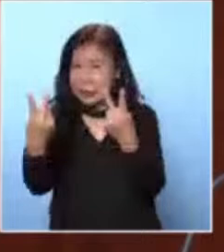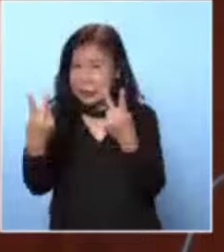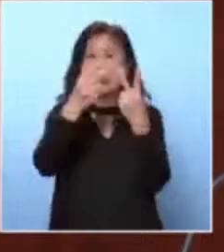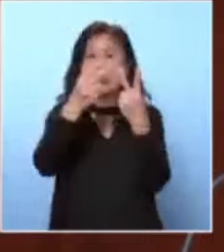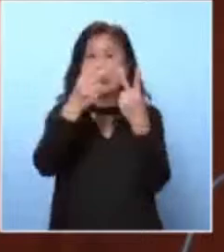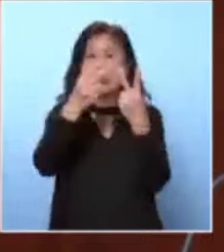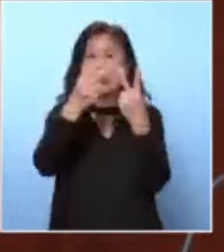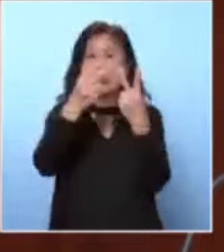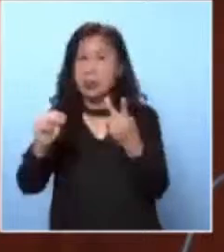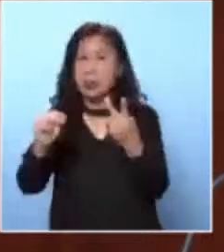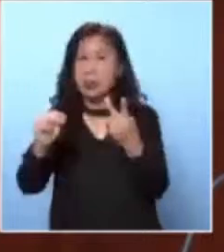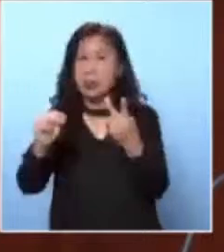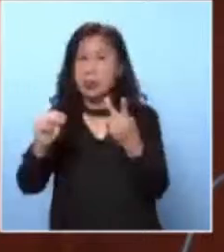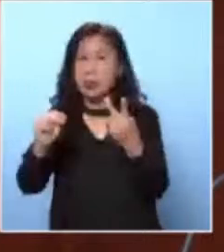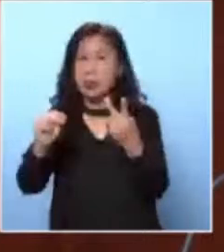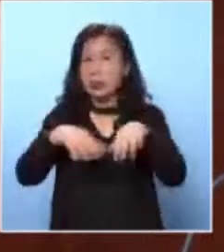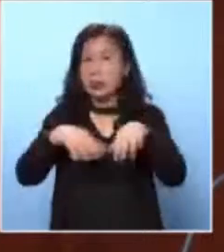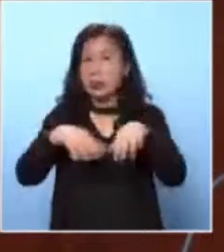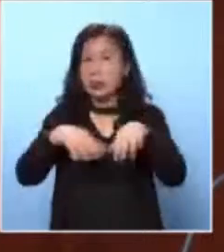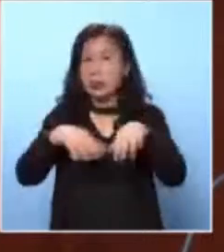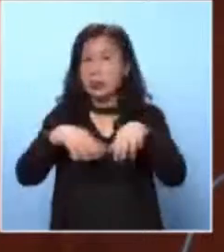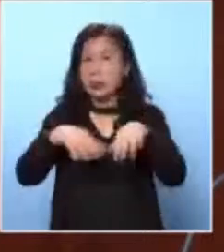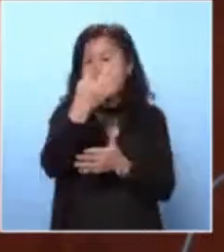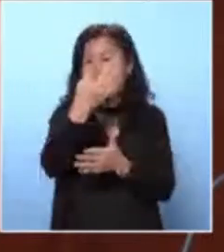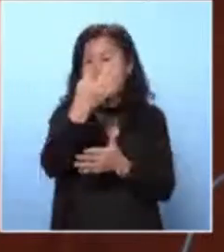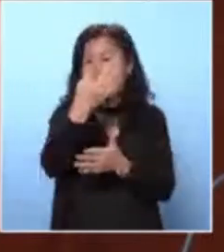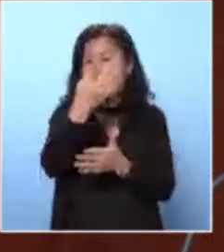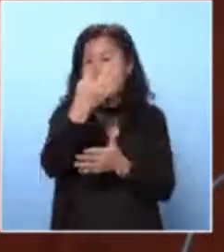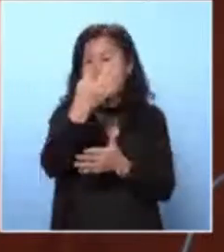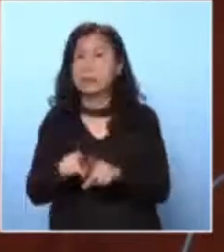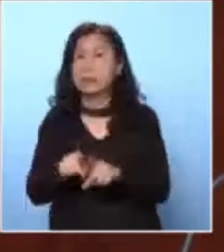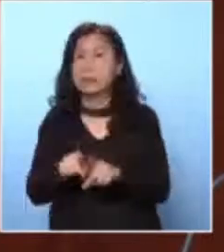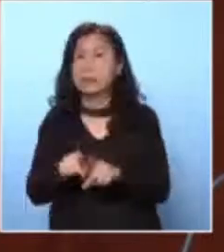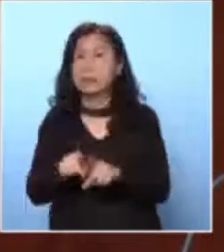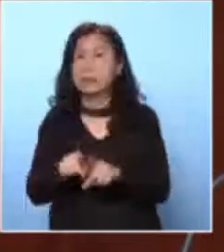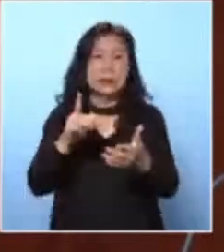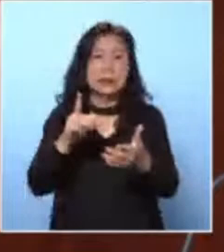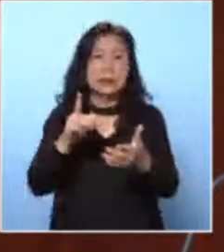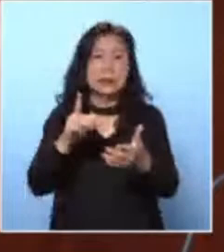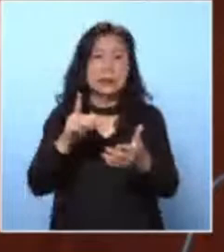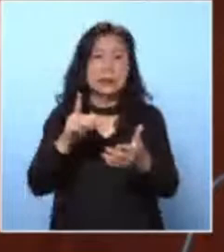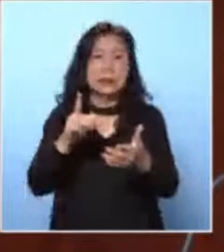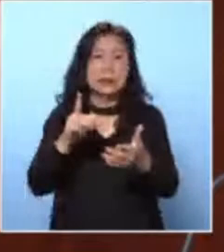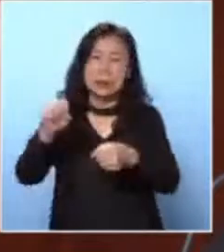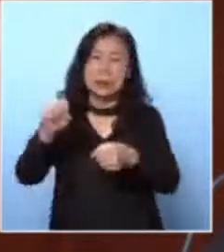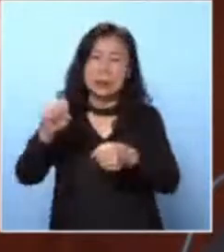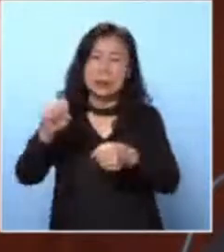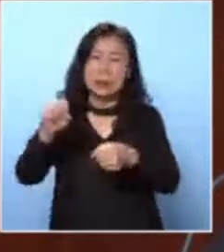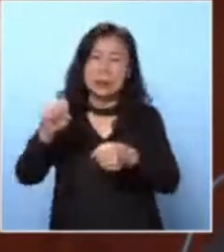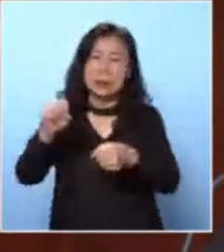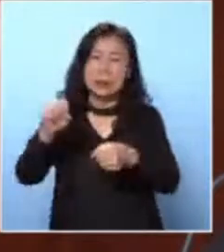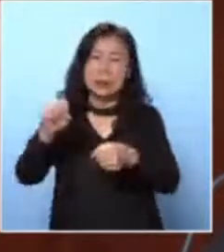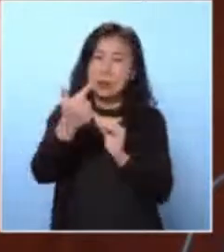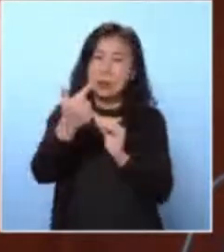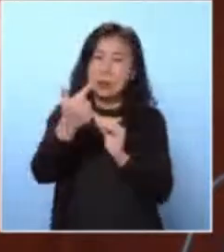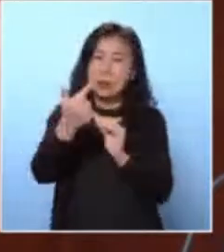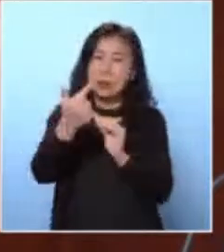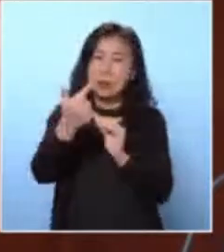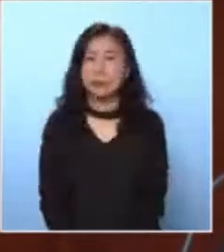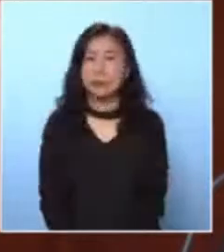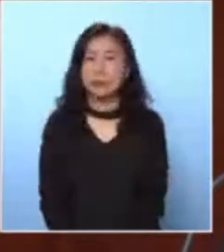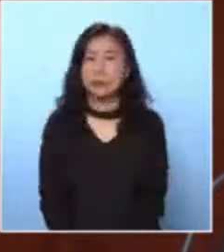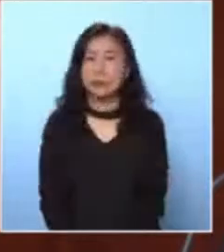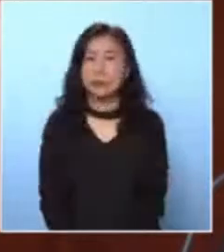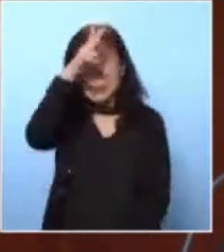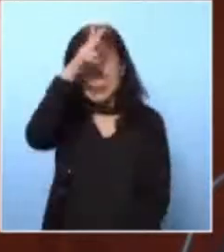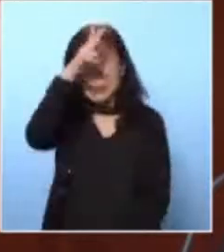by 2026 to 27, reversing the rising trend of many years. 2. Under the PRH